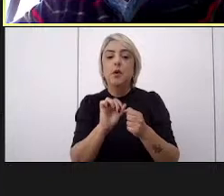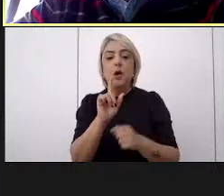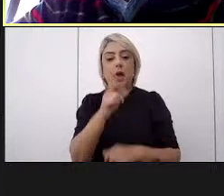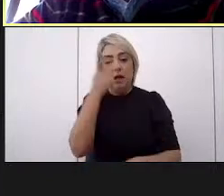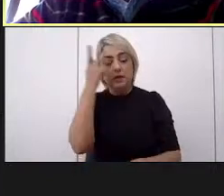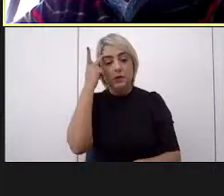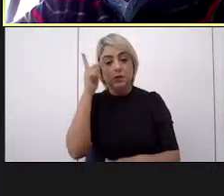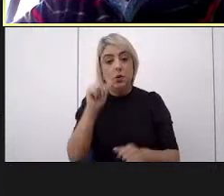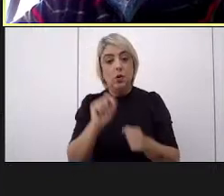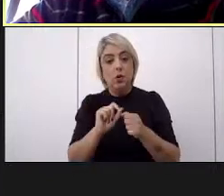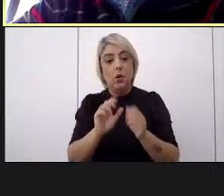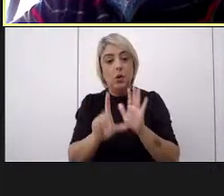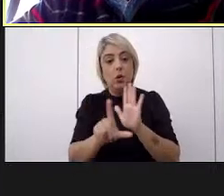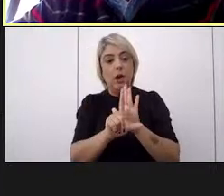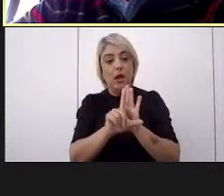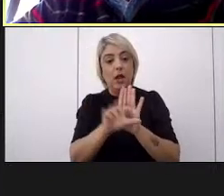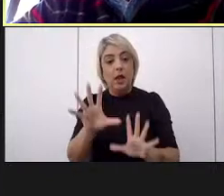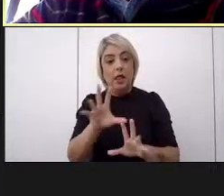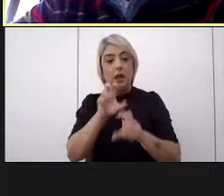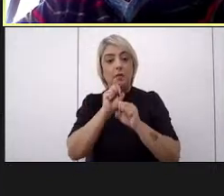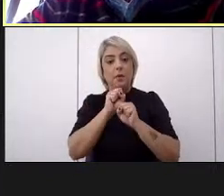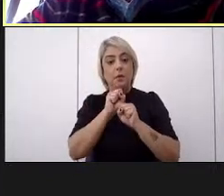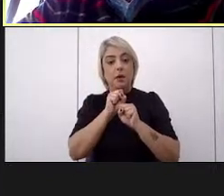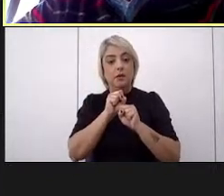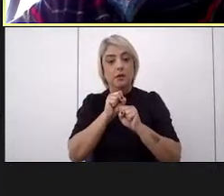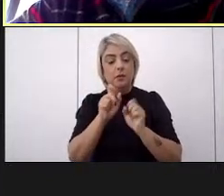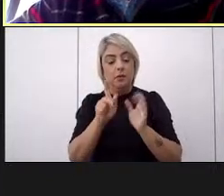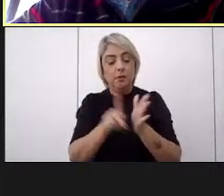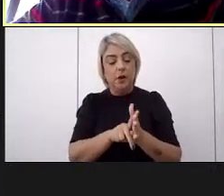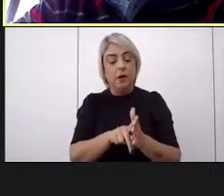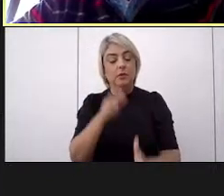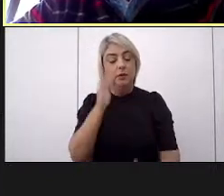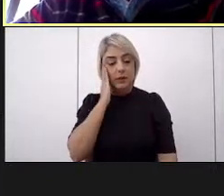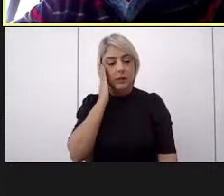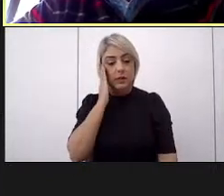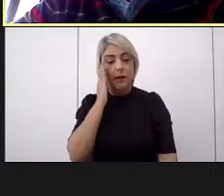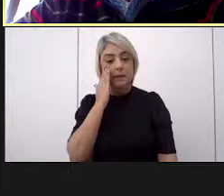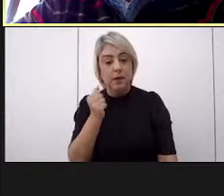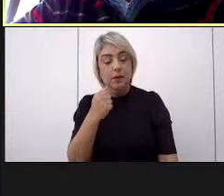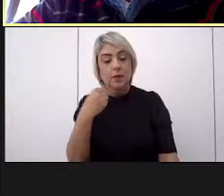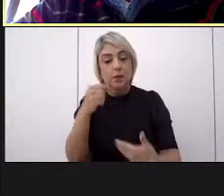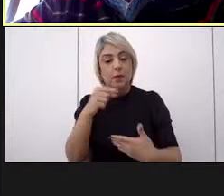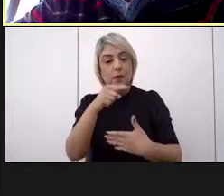This is why they must be considered as a constitutive element of public policy.